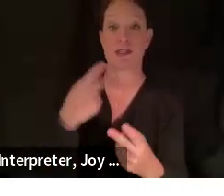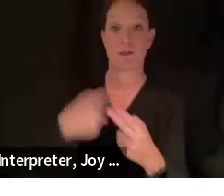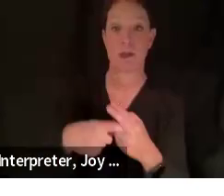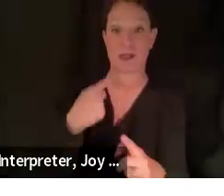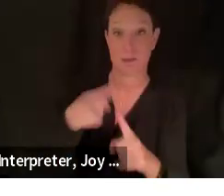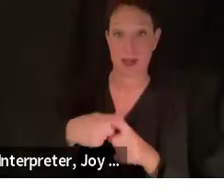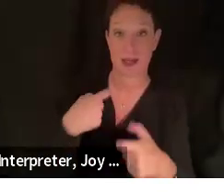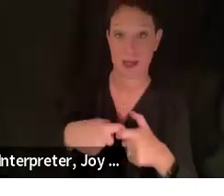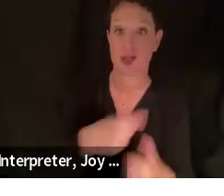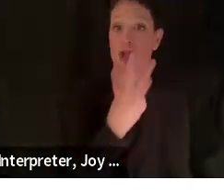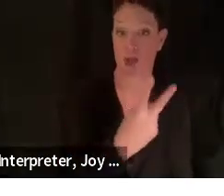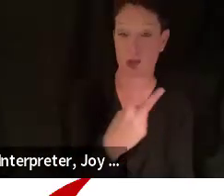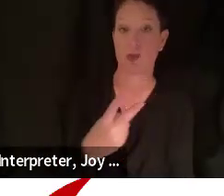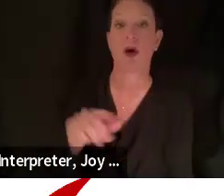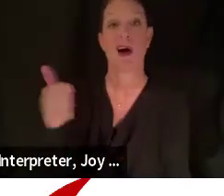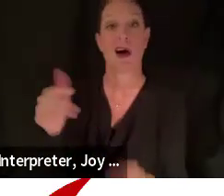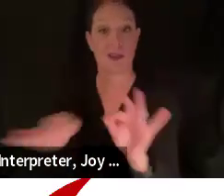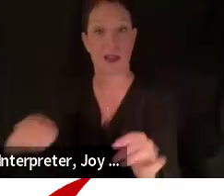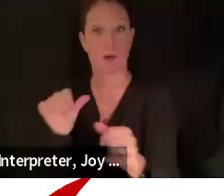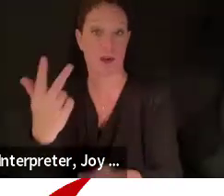3 for other languages.